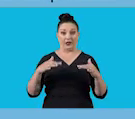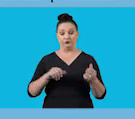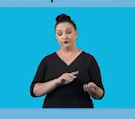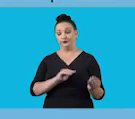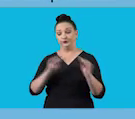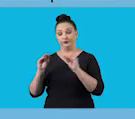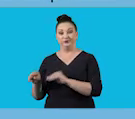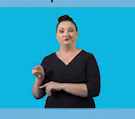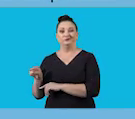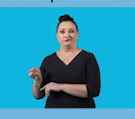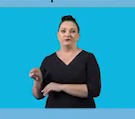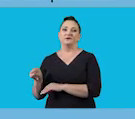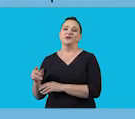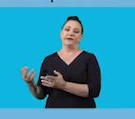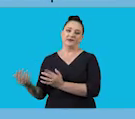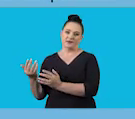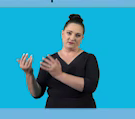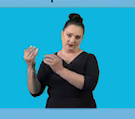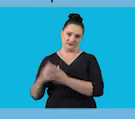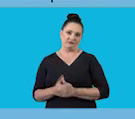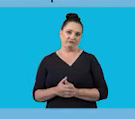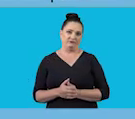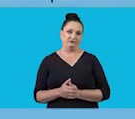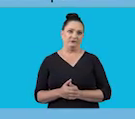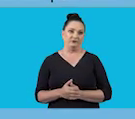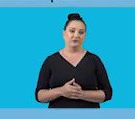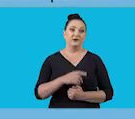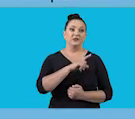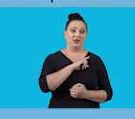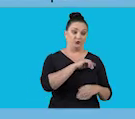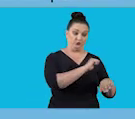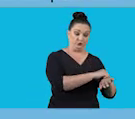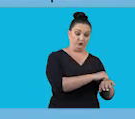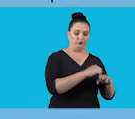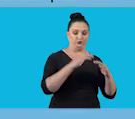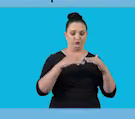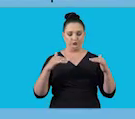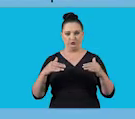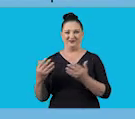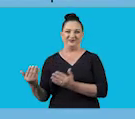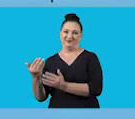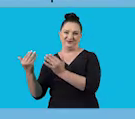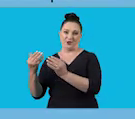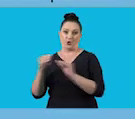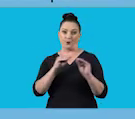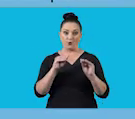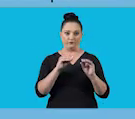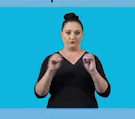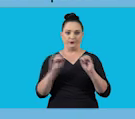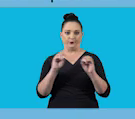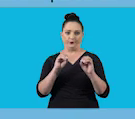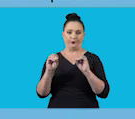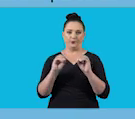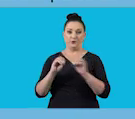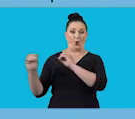And from a liquid, you're going to go to a gas. So as you're moving from solid, liquid to gas, the movement is